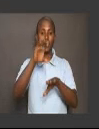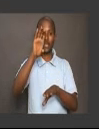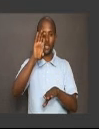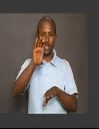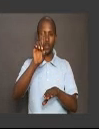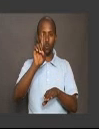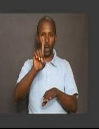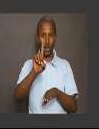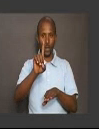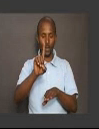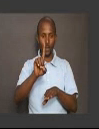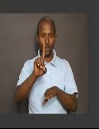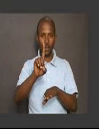C1.